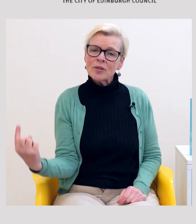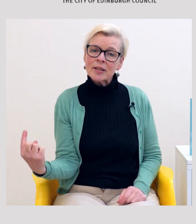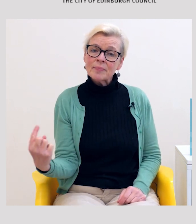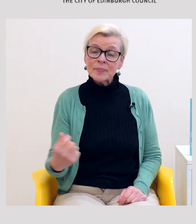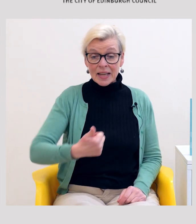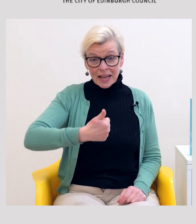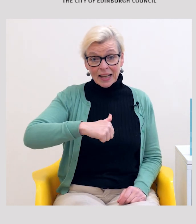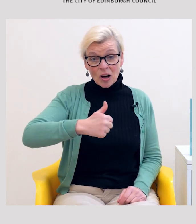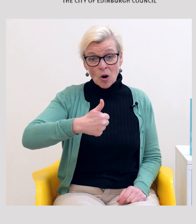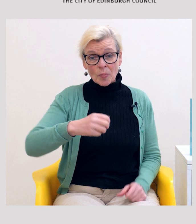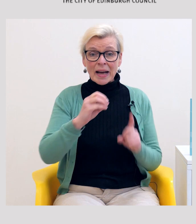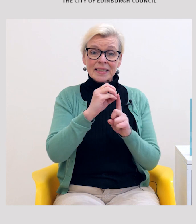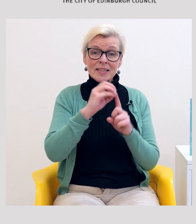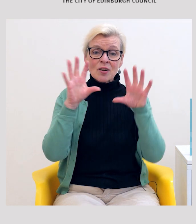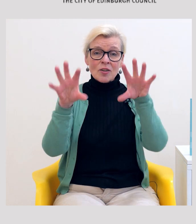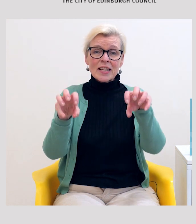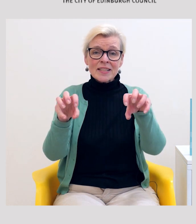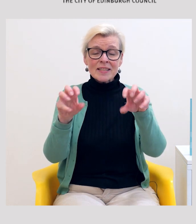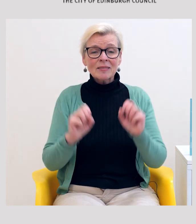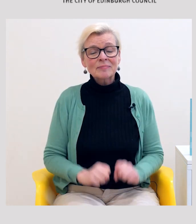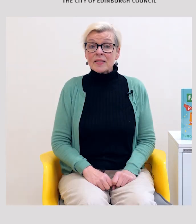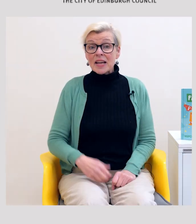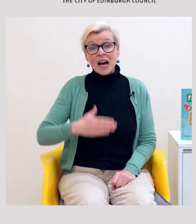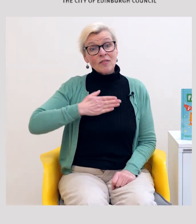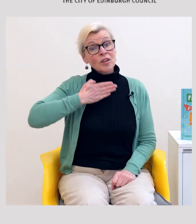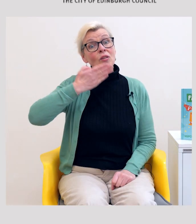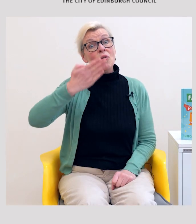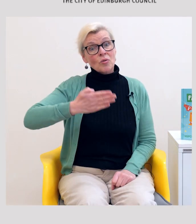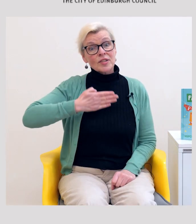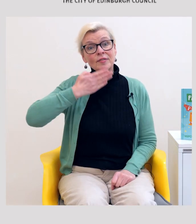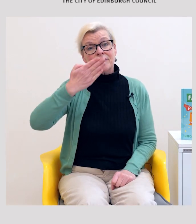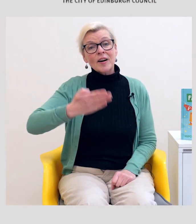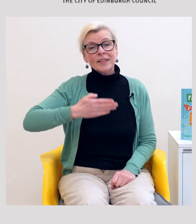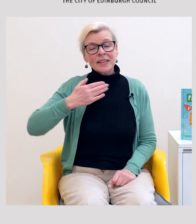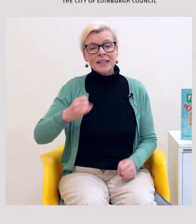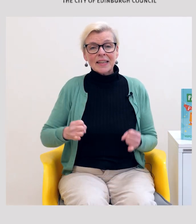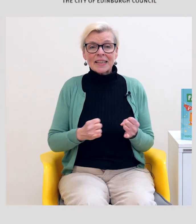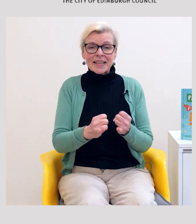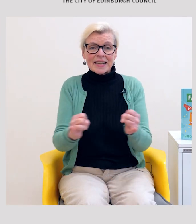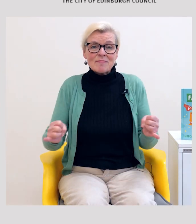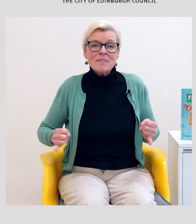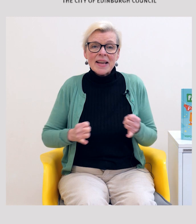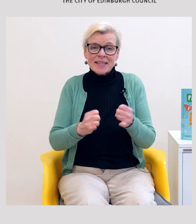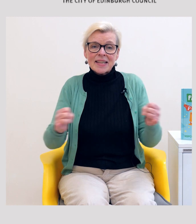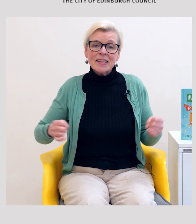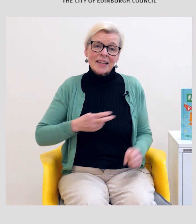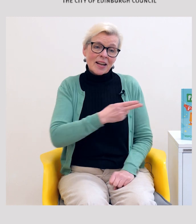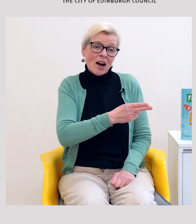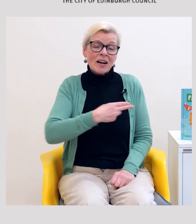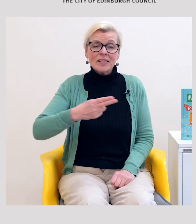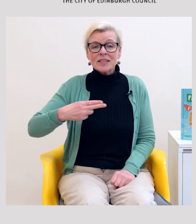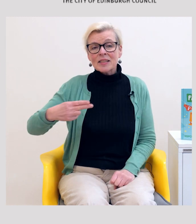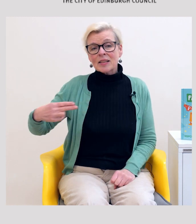waiting for him. Hello, Pantosaurus. They have loads of fun getting messy